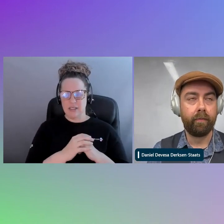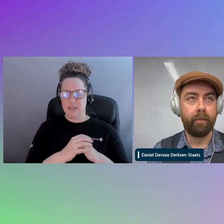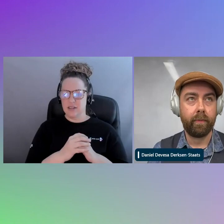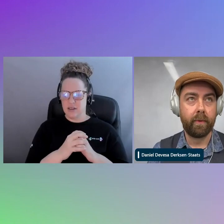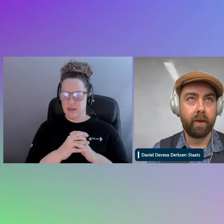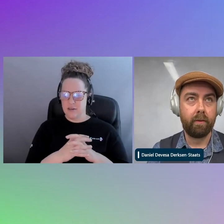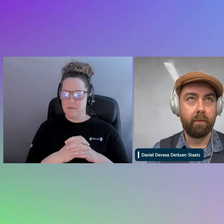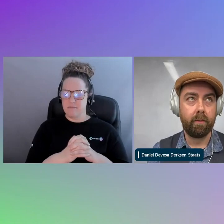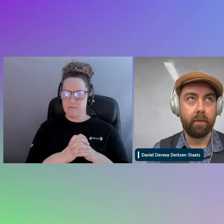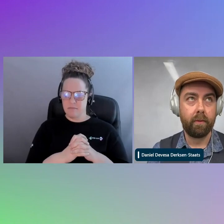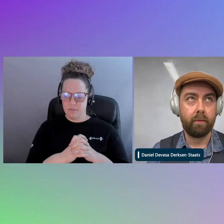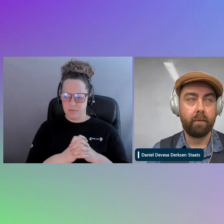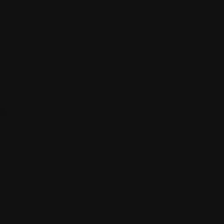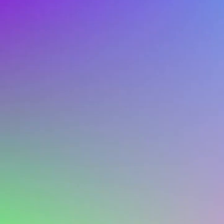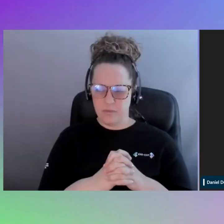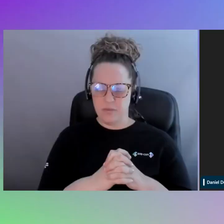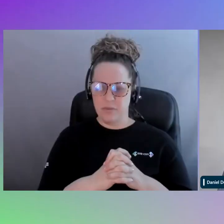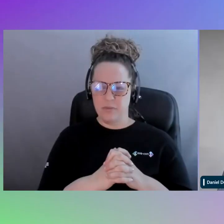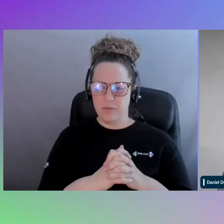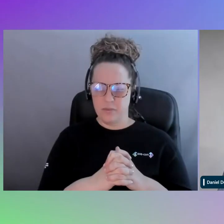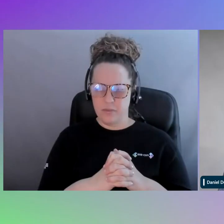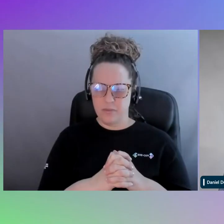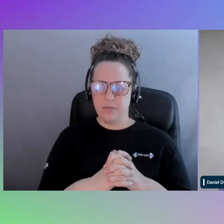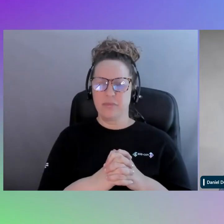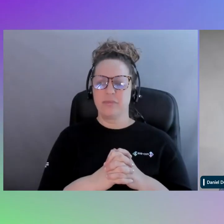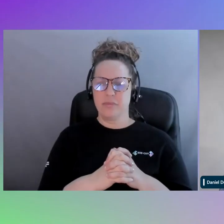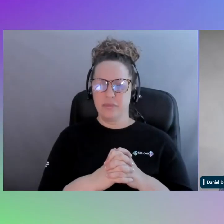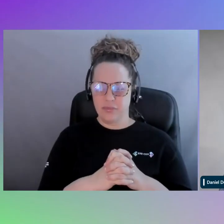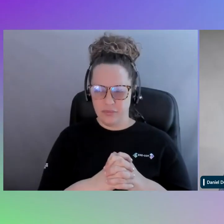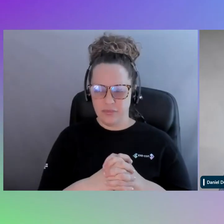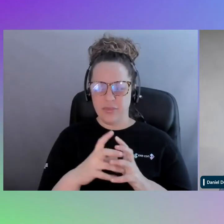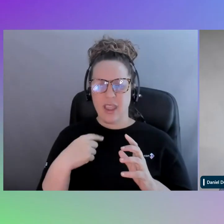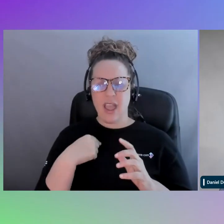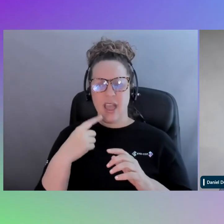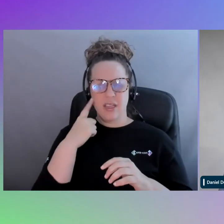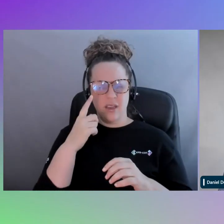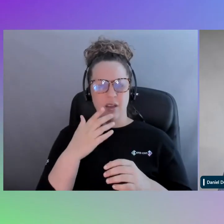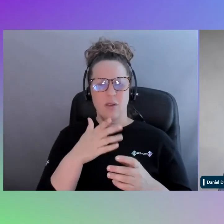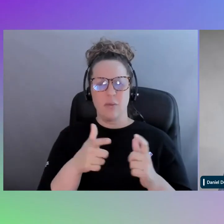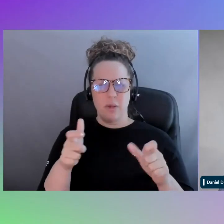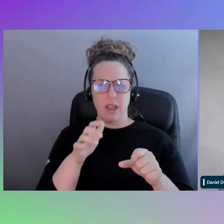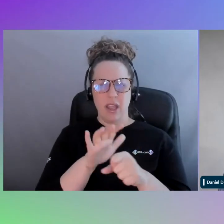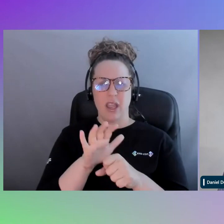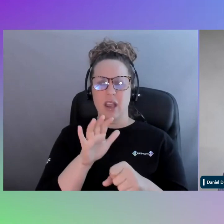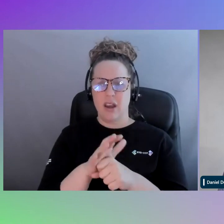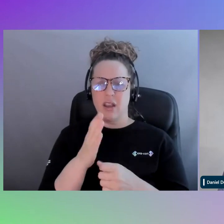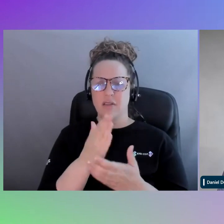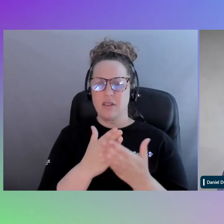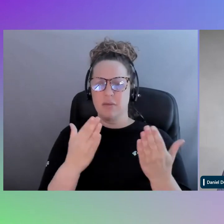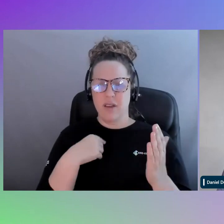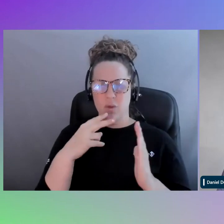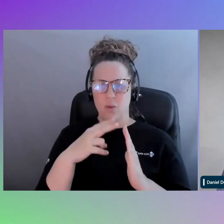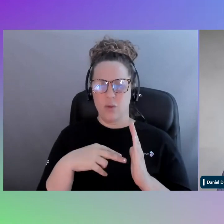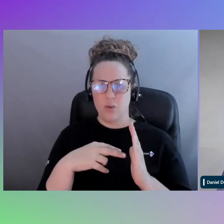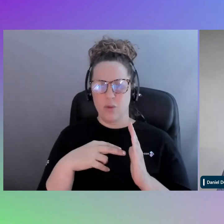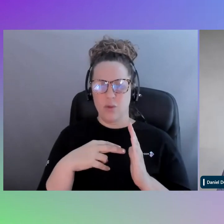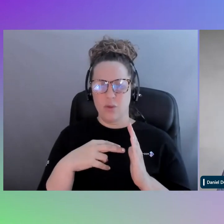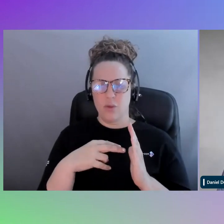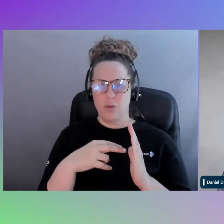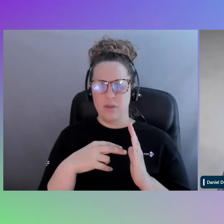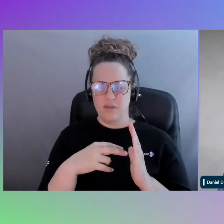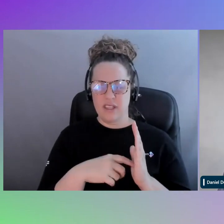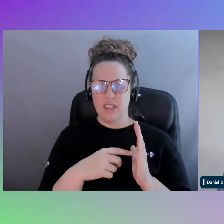Um, yeah, I think it might be big enough. Some stats I've seen is that